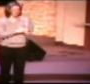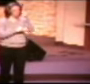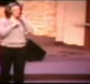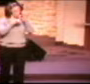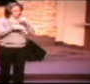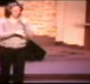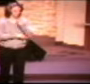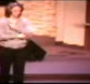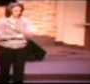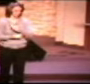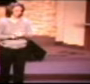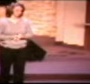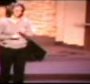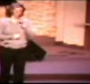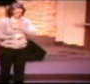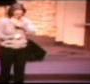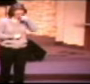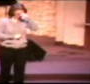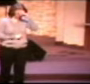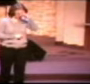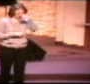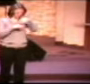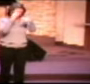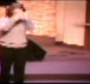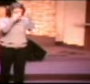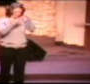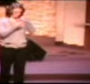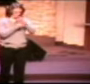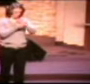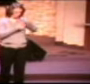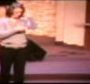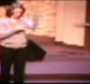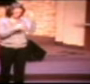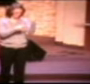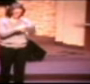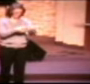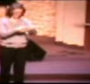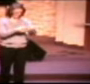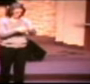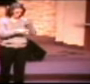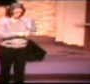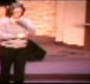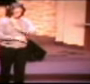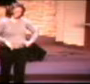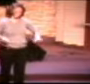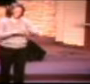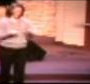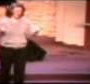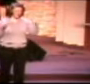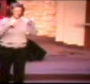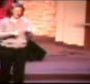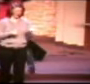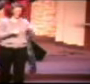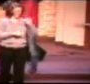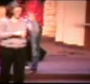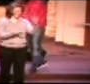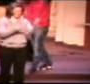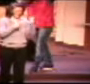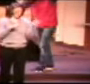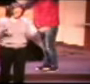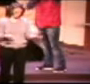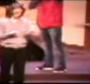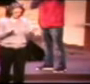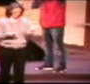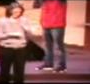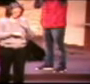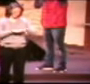bless us. Our Father, who art in heaven, hallowed be thy name. Thy kingdom come,